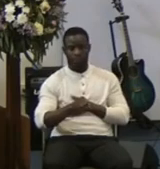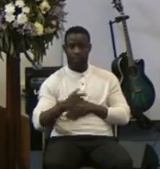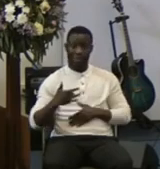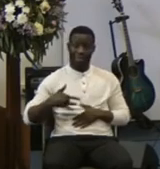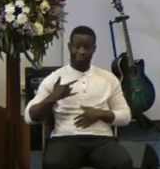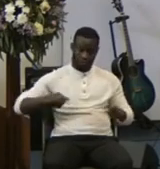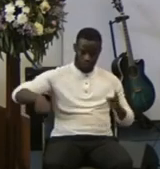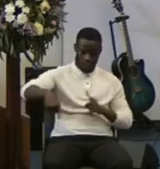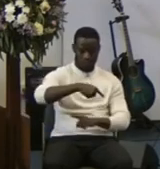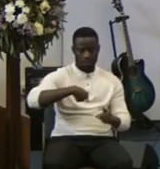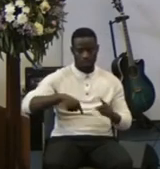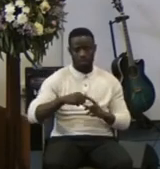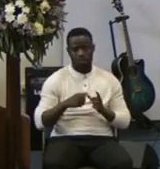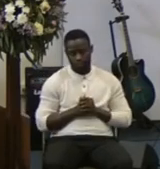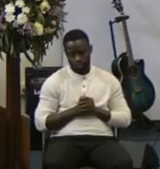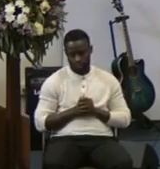lived among us.